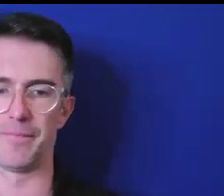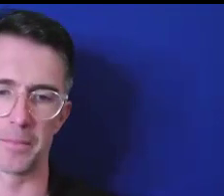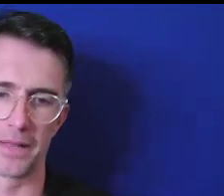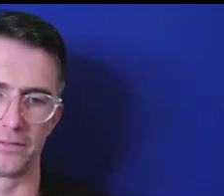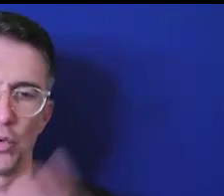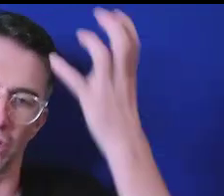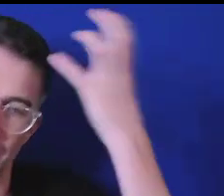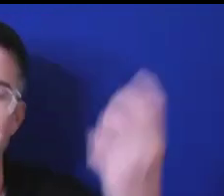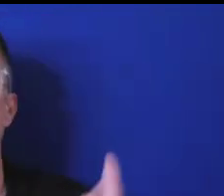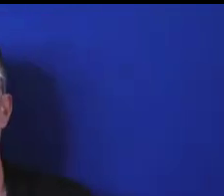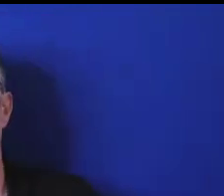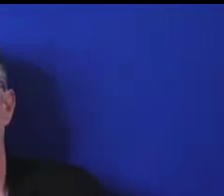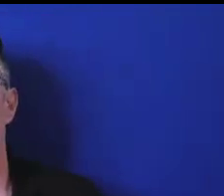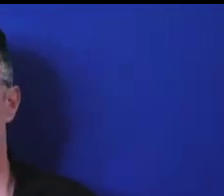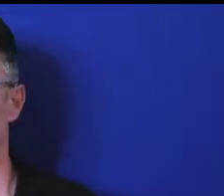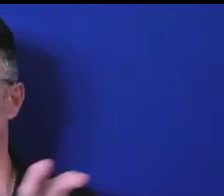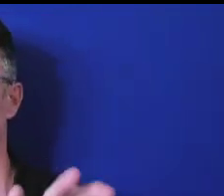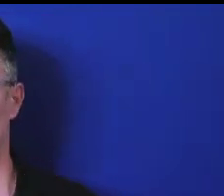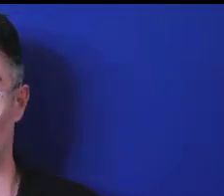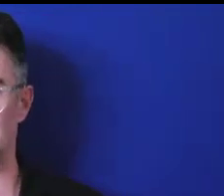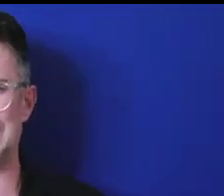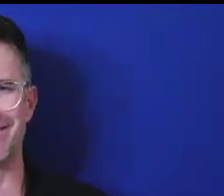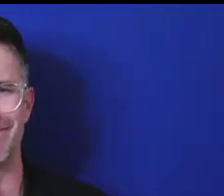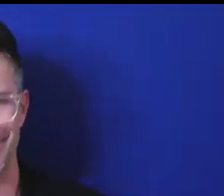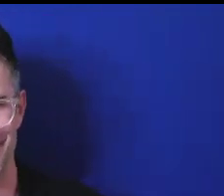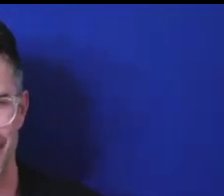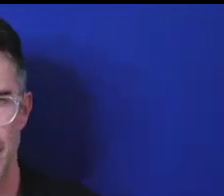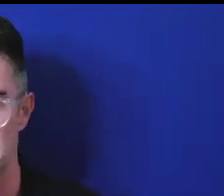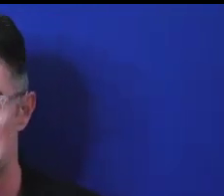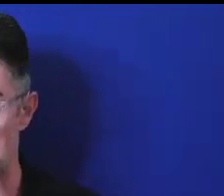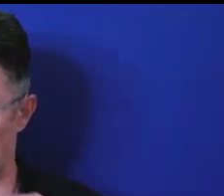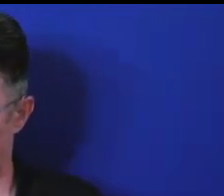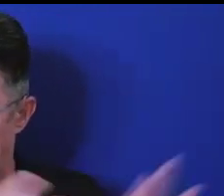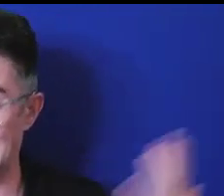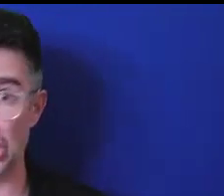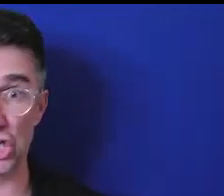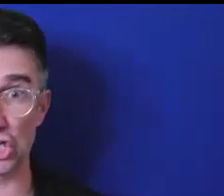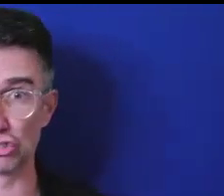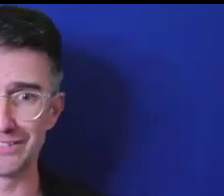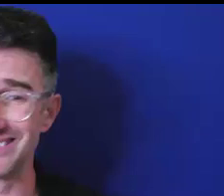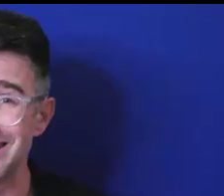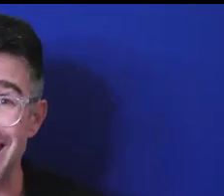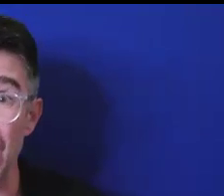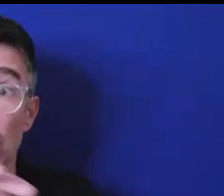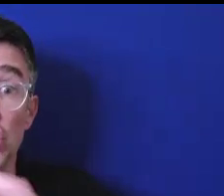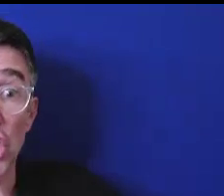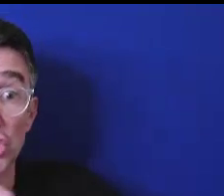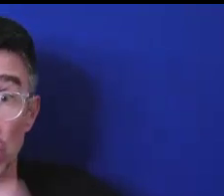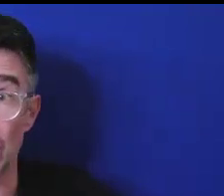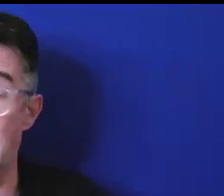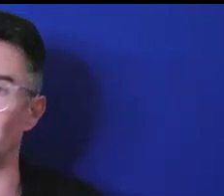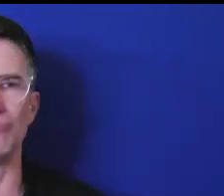for many, many countries where medical doctors are not readily available at local level, those new approaches,